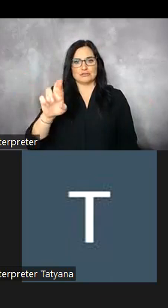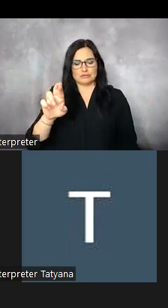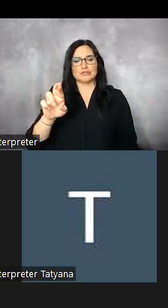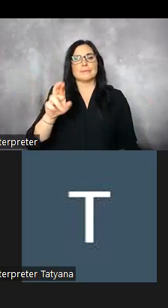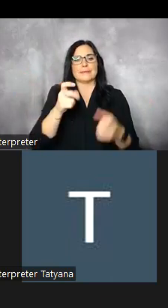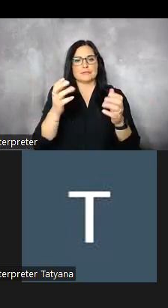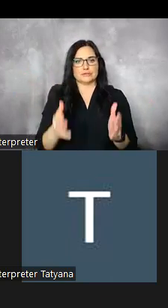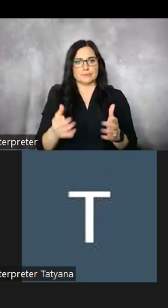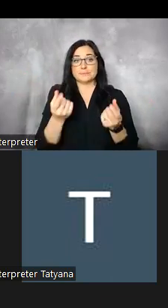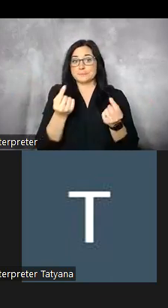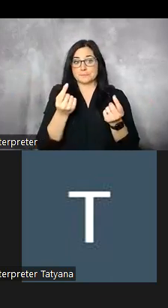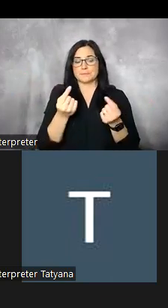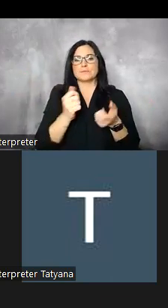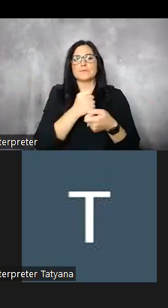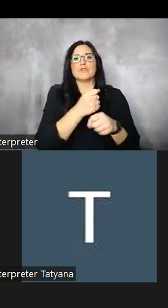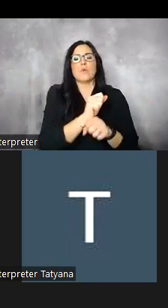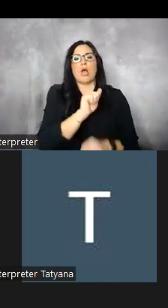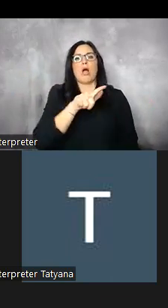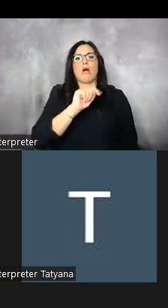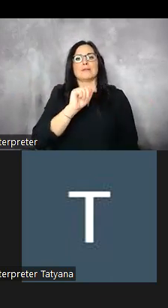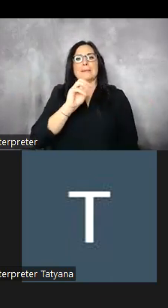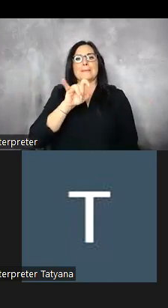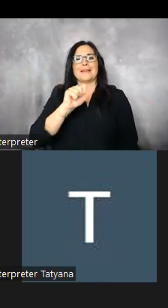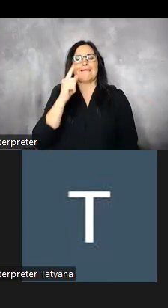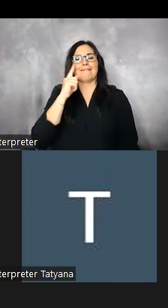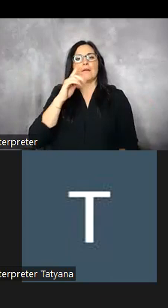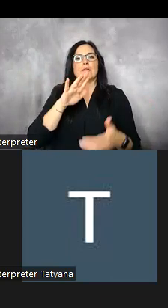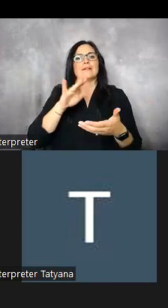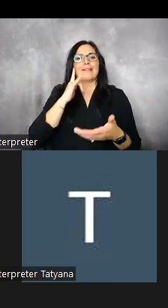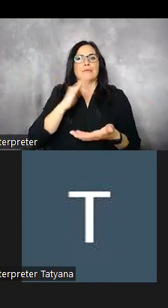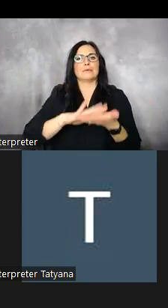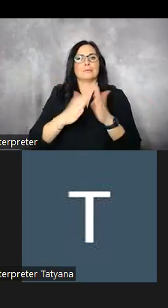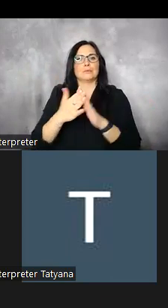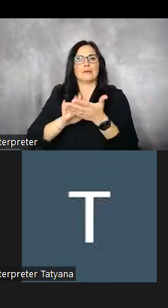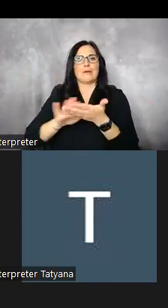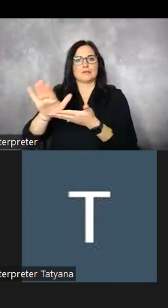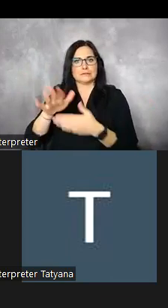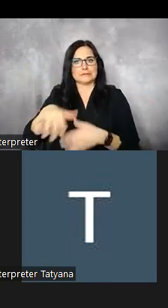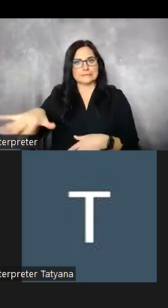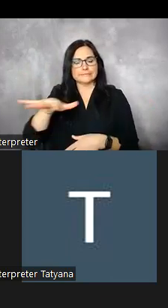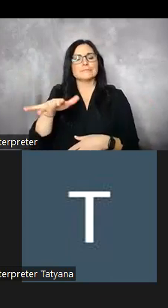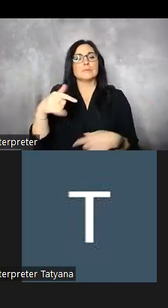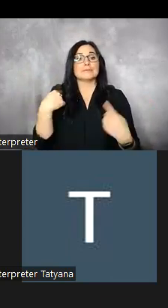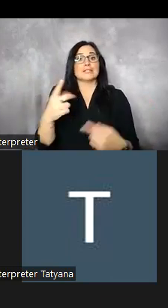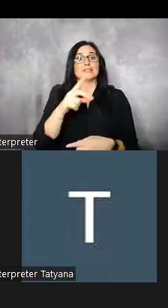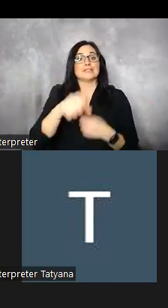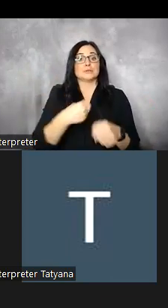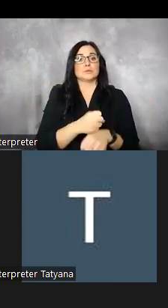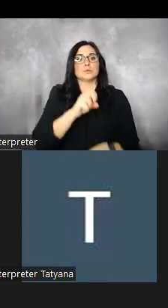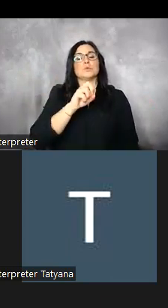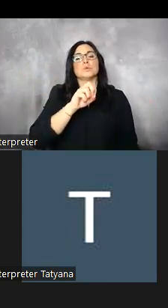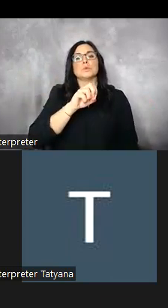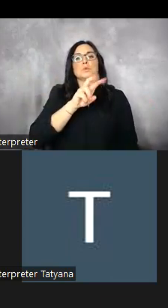center creating alt media for California community colleges. We've been doing it since about 2002. We were created